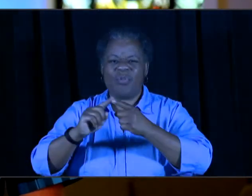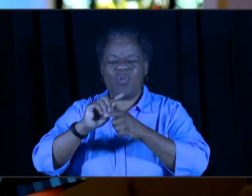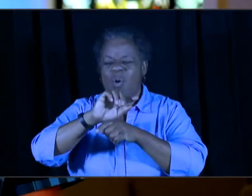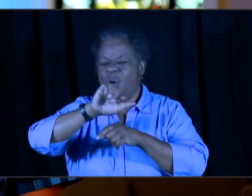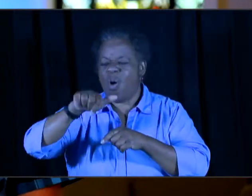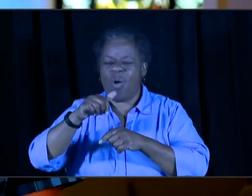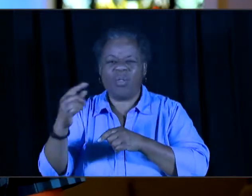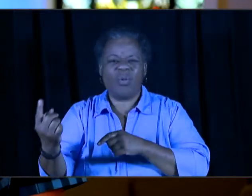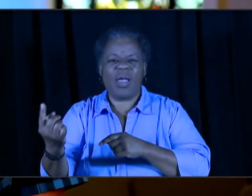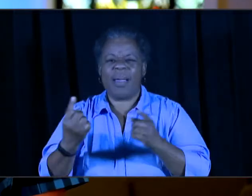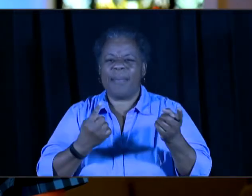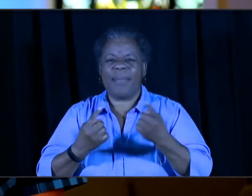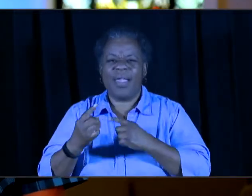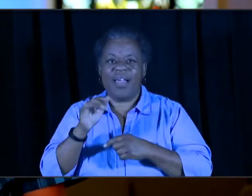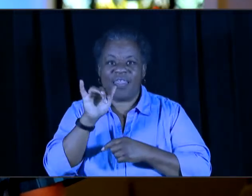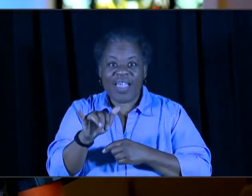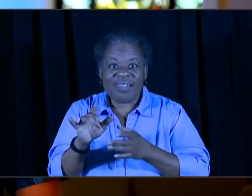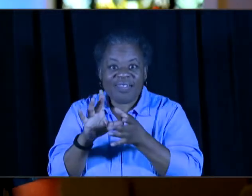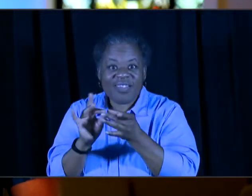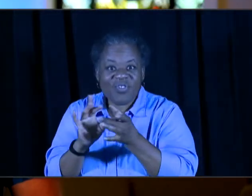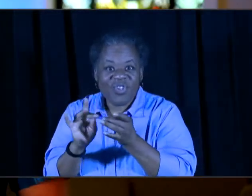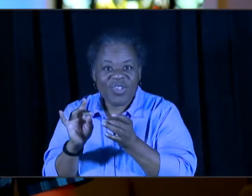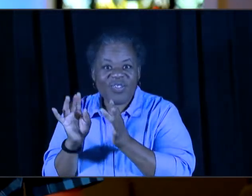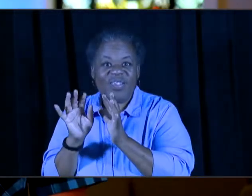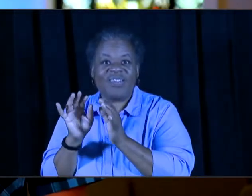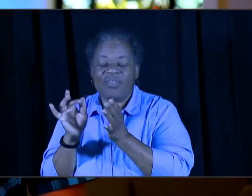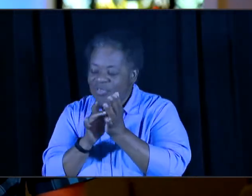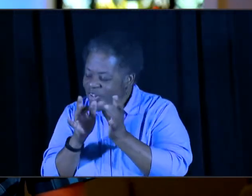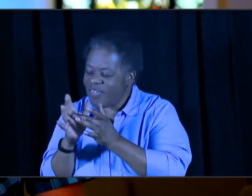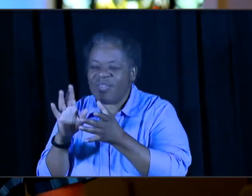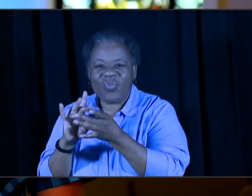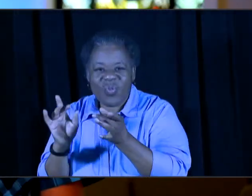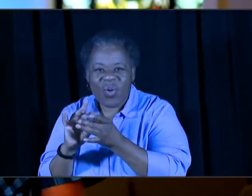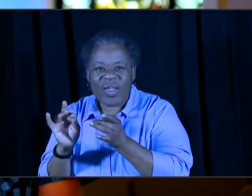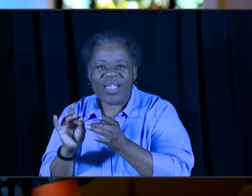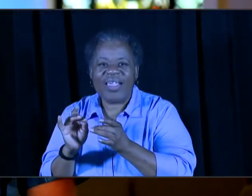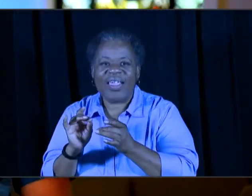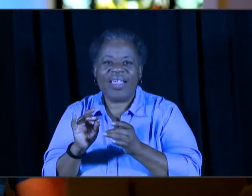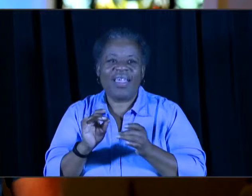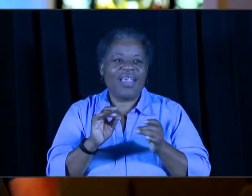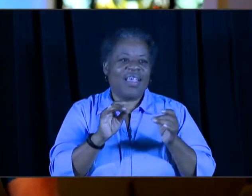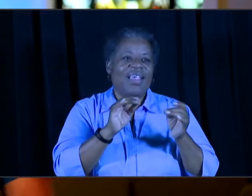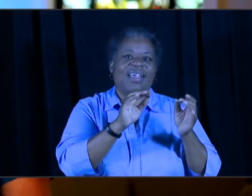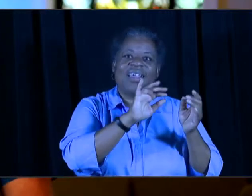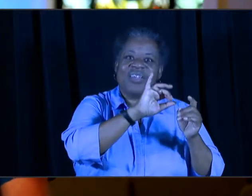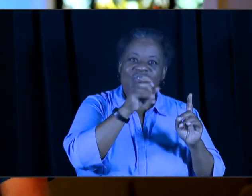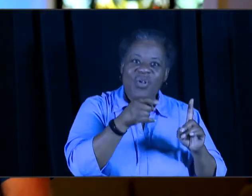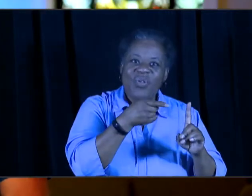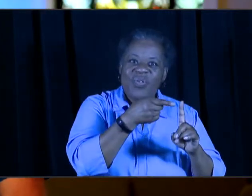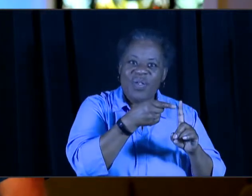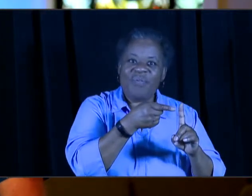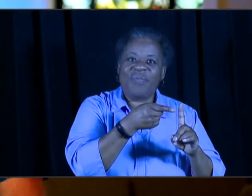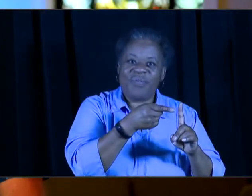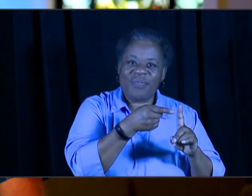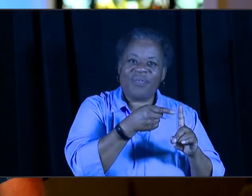him. That's the Jesus story, and Joseph prefigures it for us.